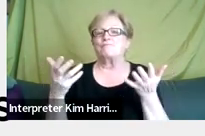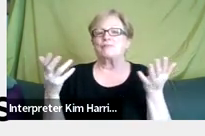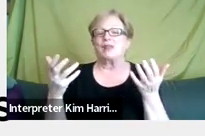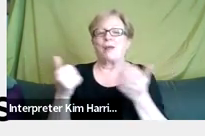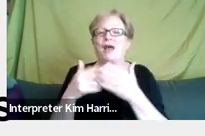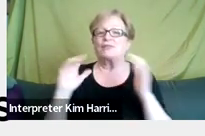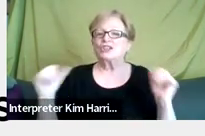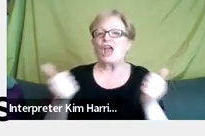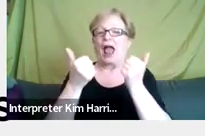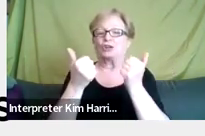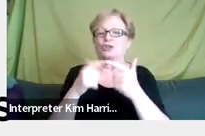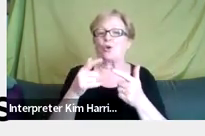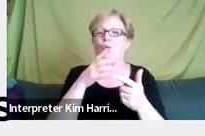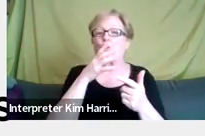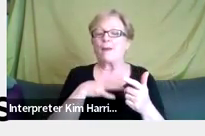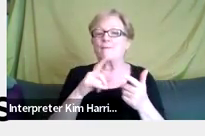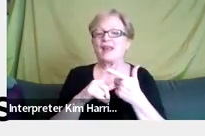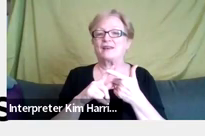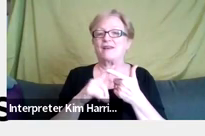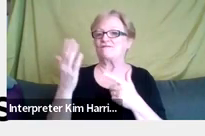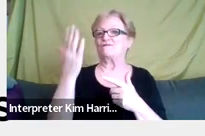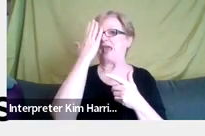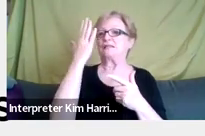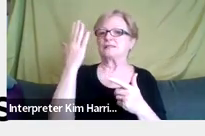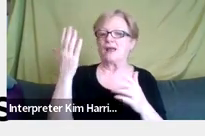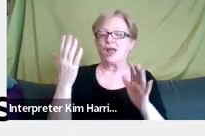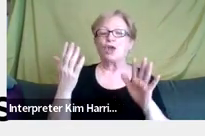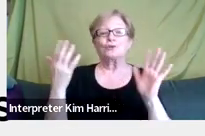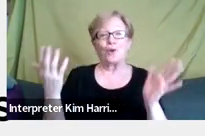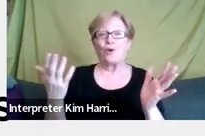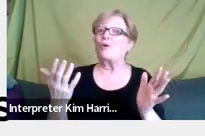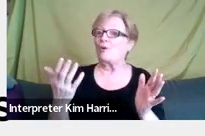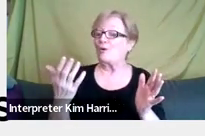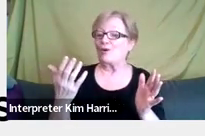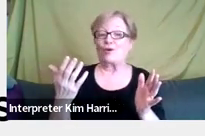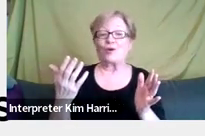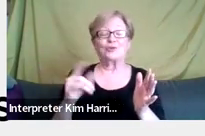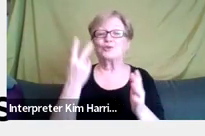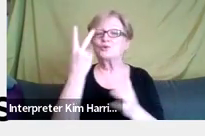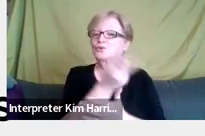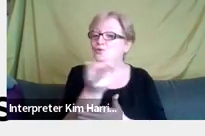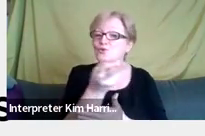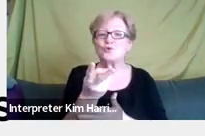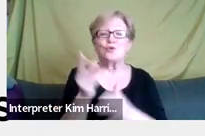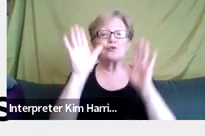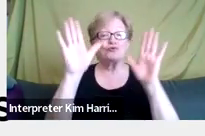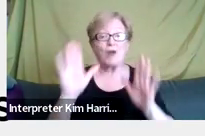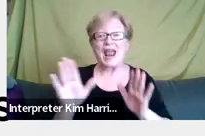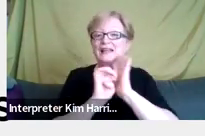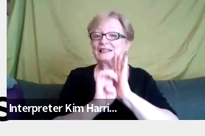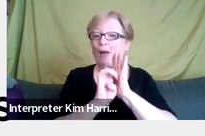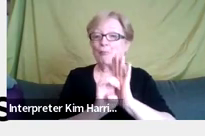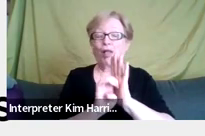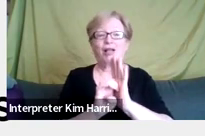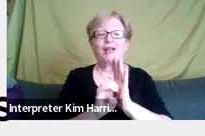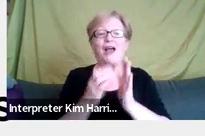challenges that women face. And so those are two great examples